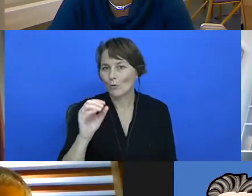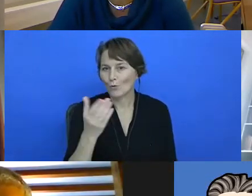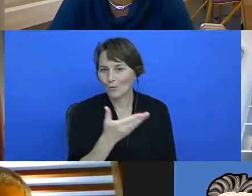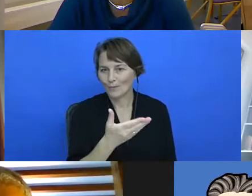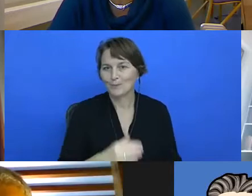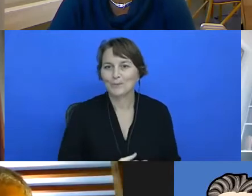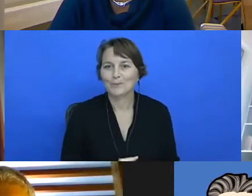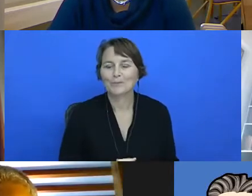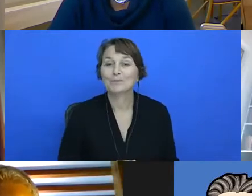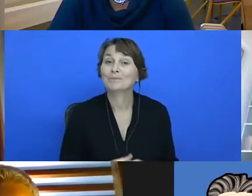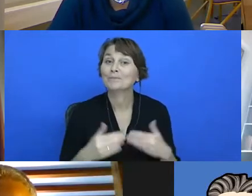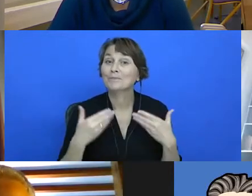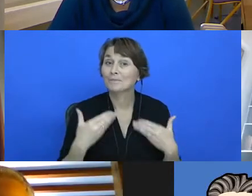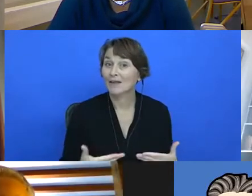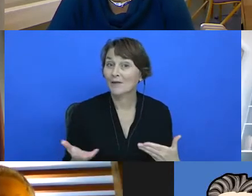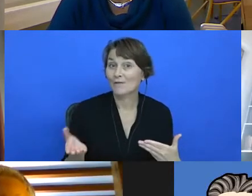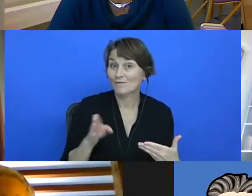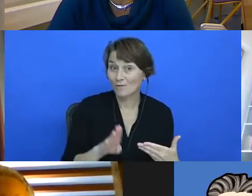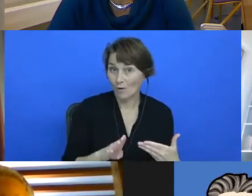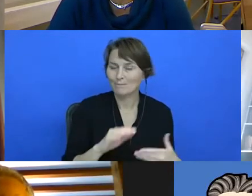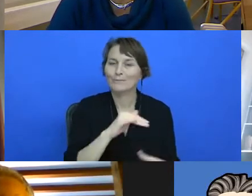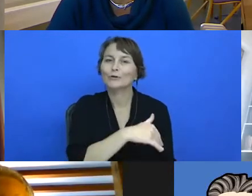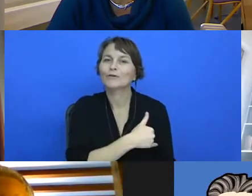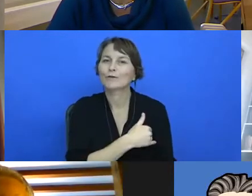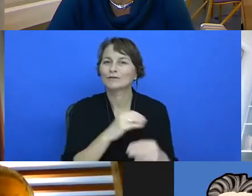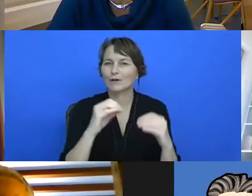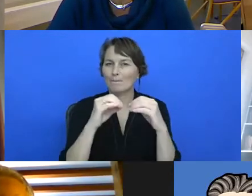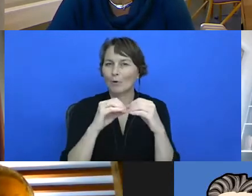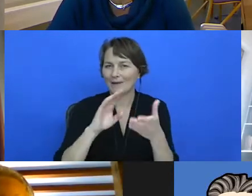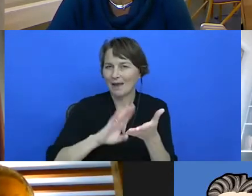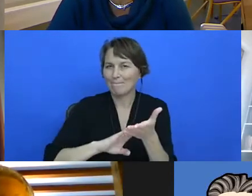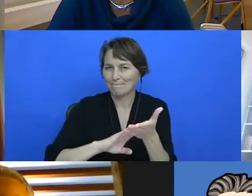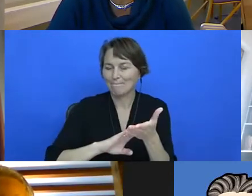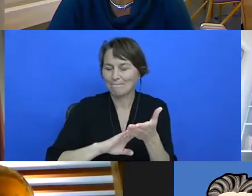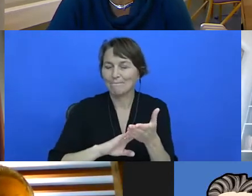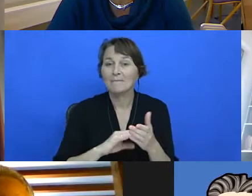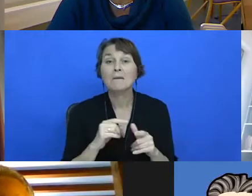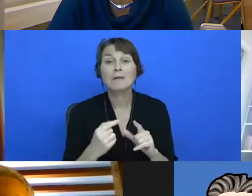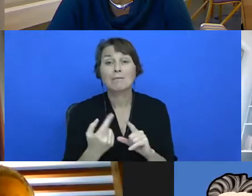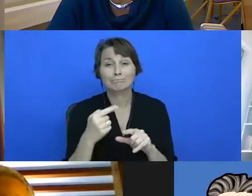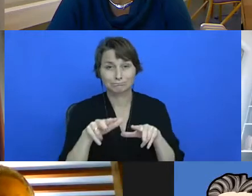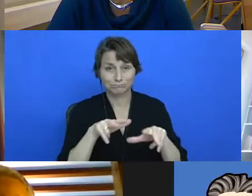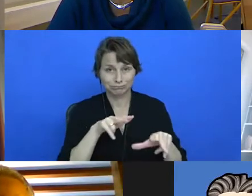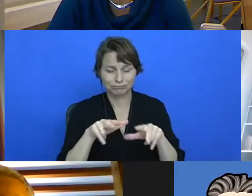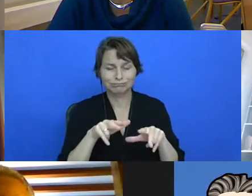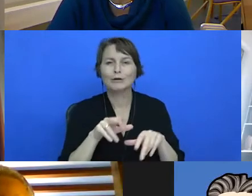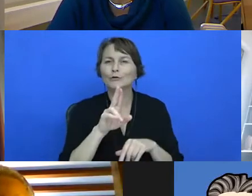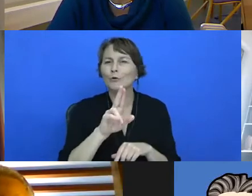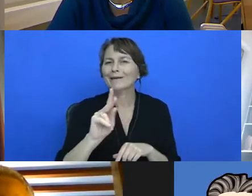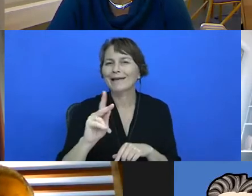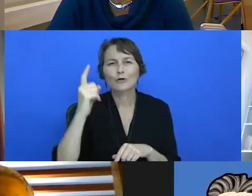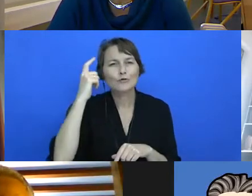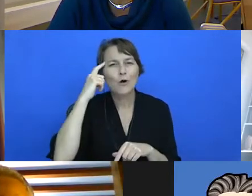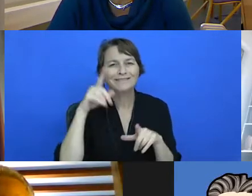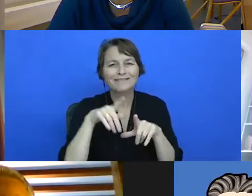My name is Bodo Winter. I'm from the University of Birmingham, and I was organizing the UK Cognitive Linguistics Conference